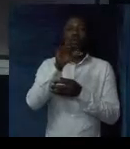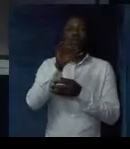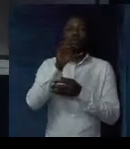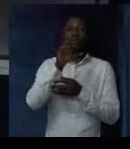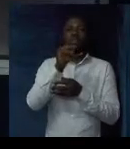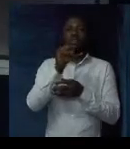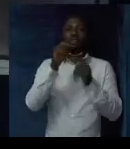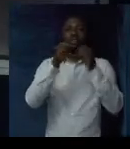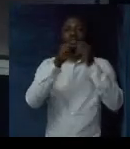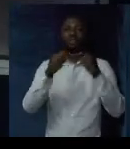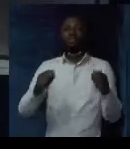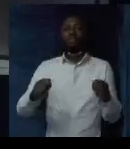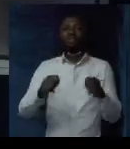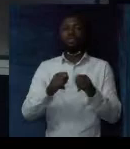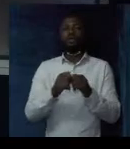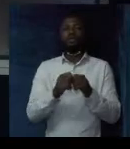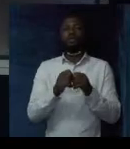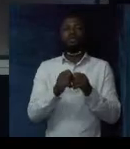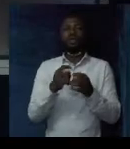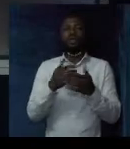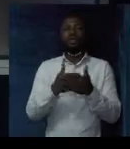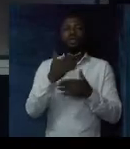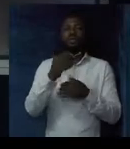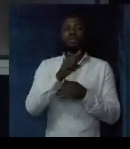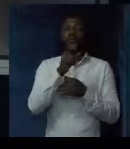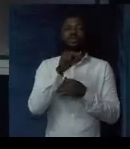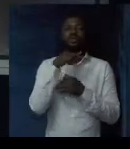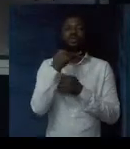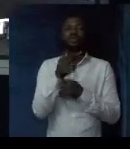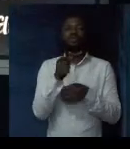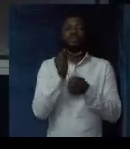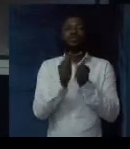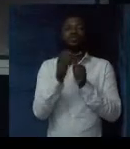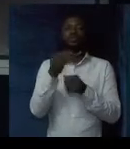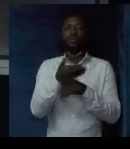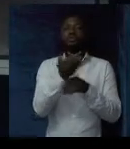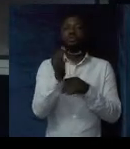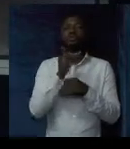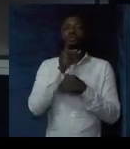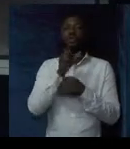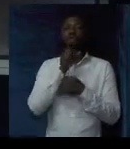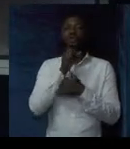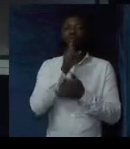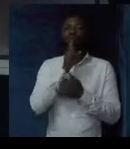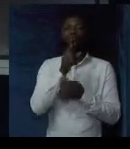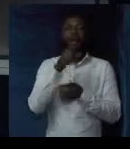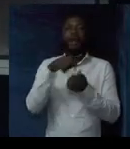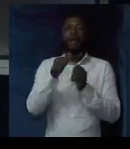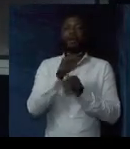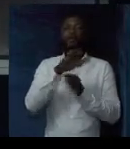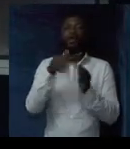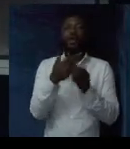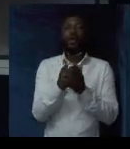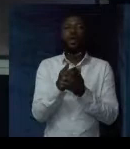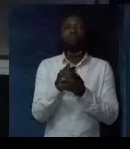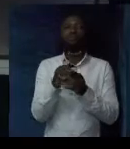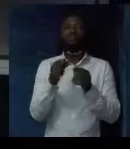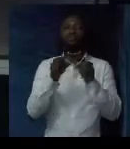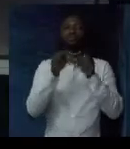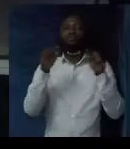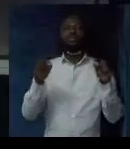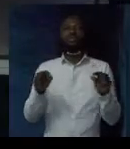scalene triangle. The next question says, which of these is not true about